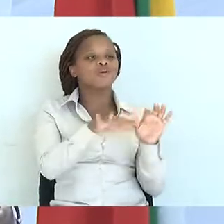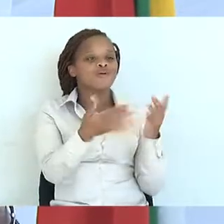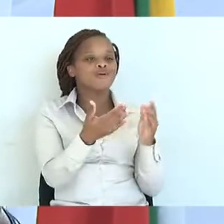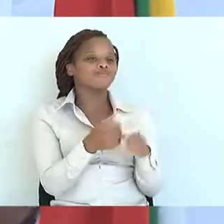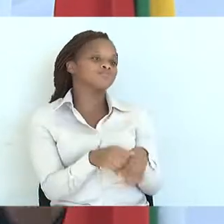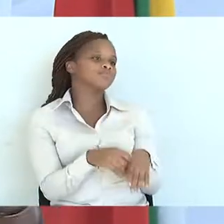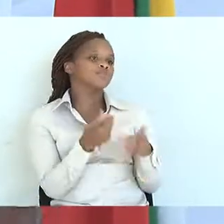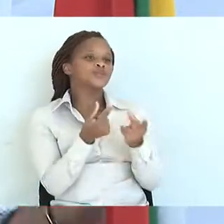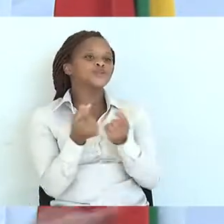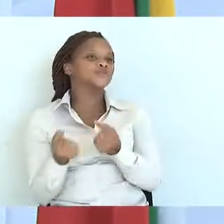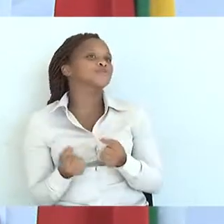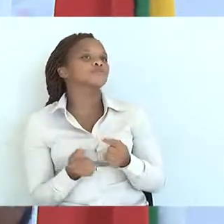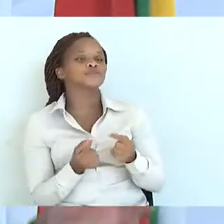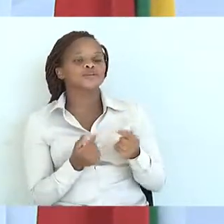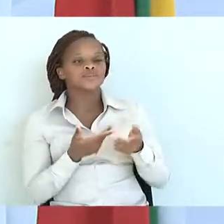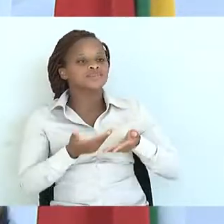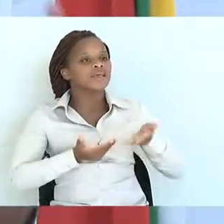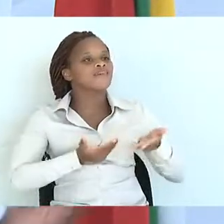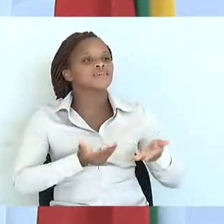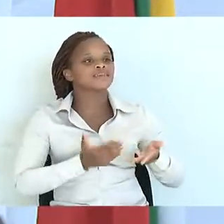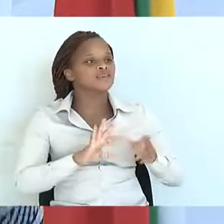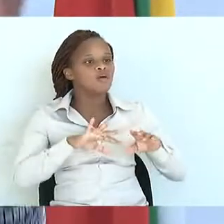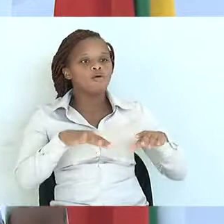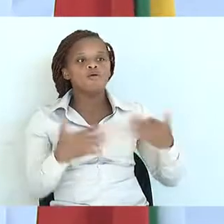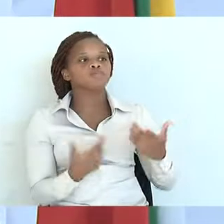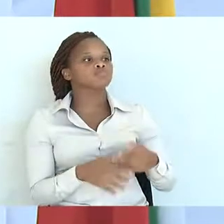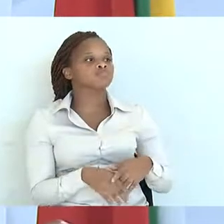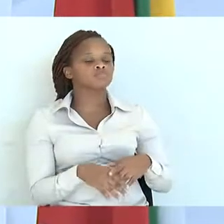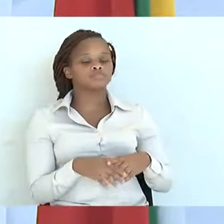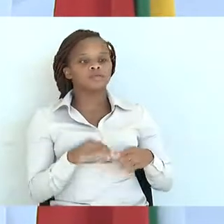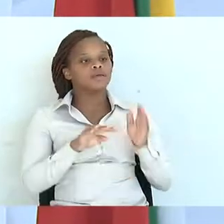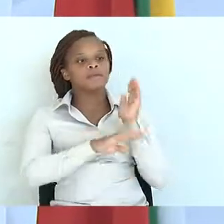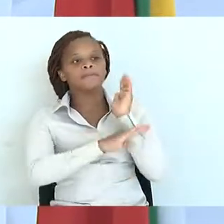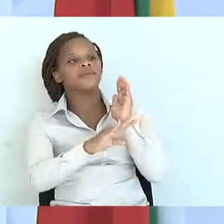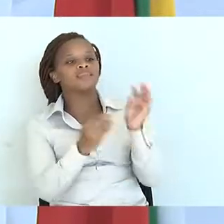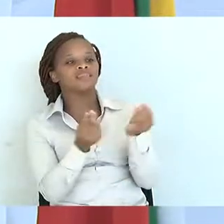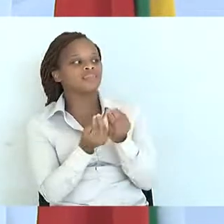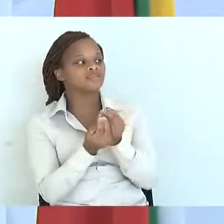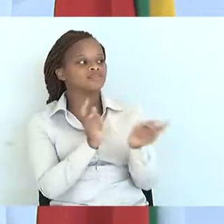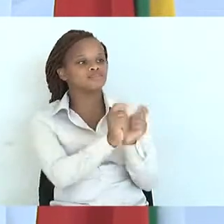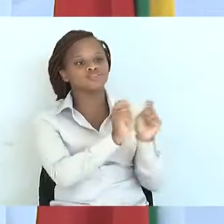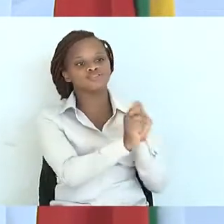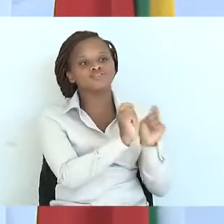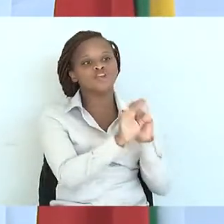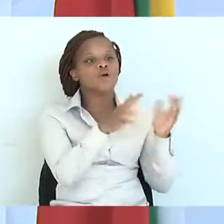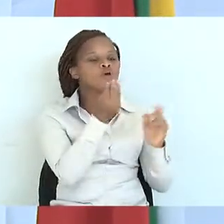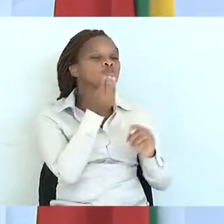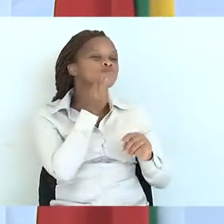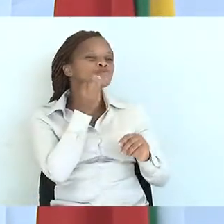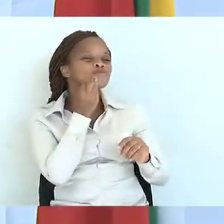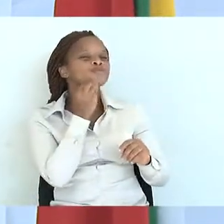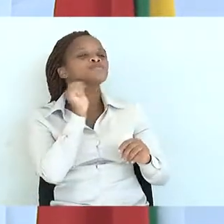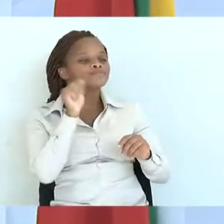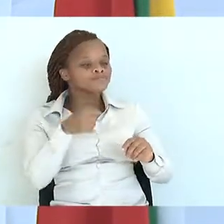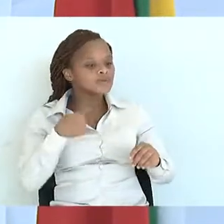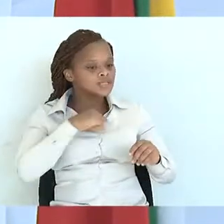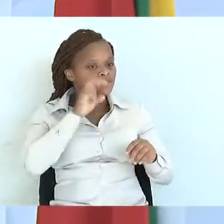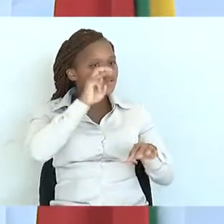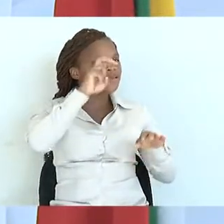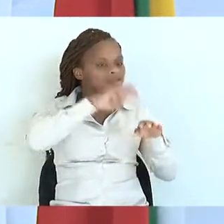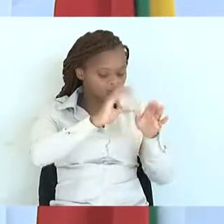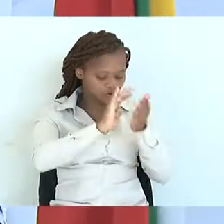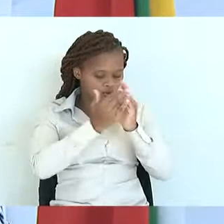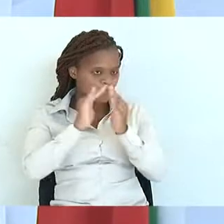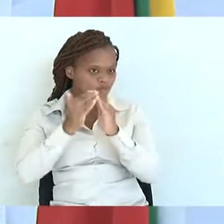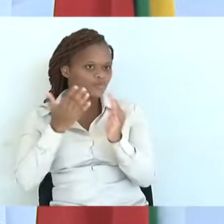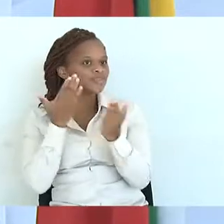baletha izinto zelinene and whatever nokudla nazonke lezo zinto lezo. Sifuna ama communities in those areas ukuthi bazi ba